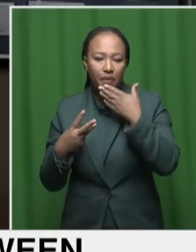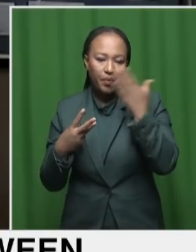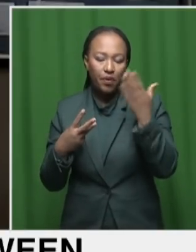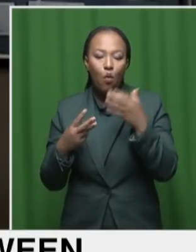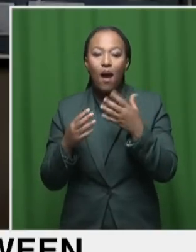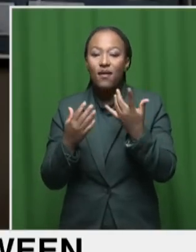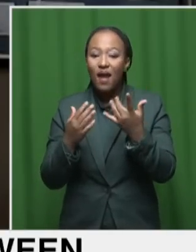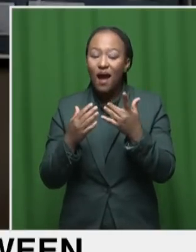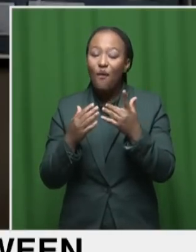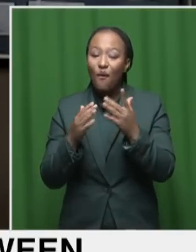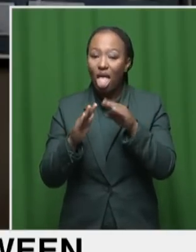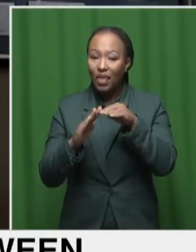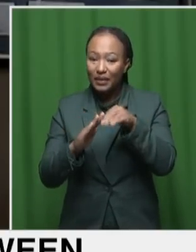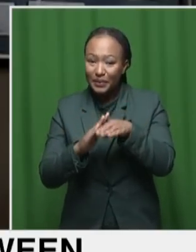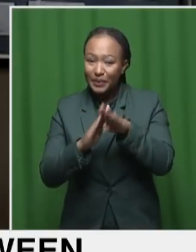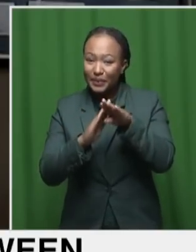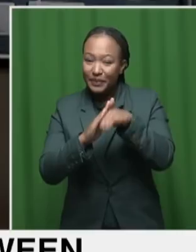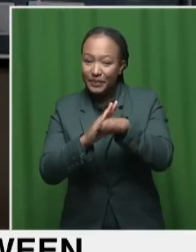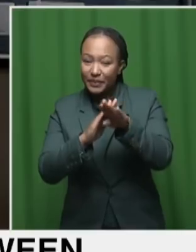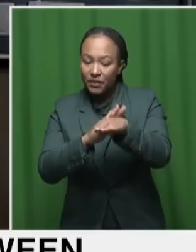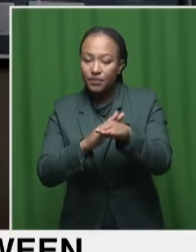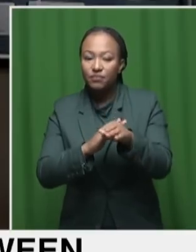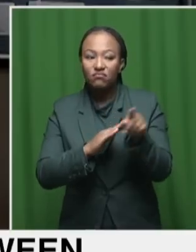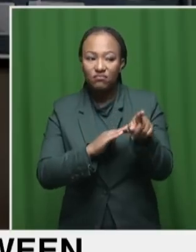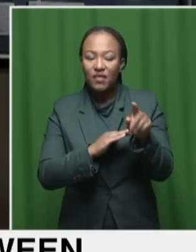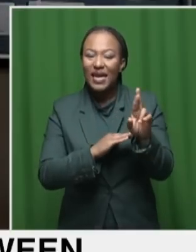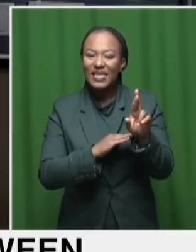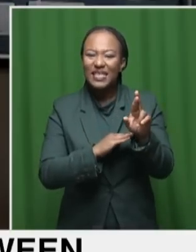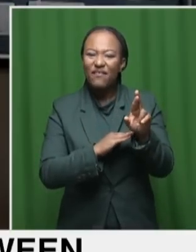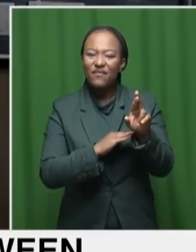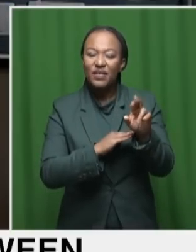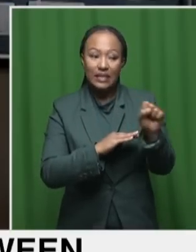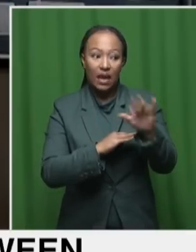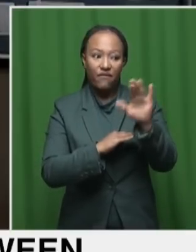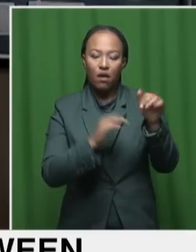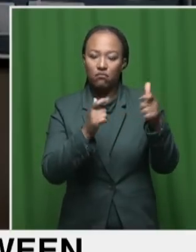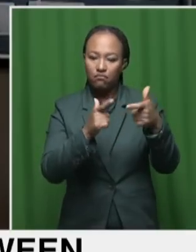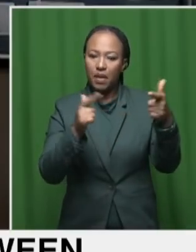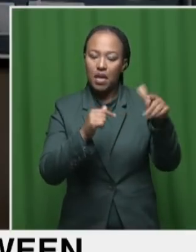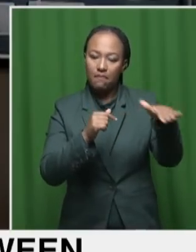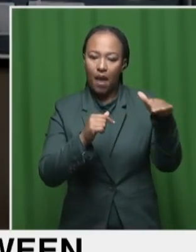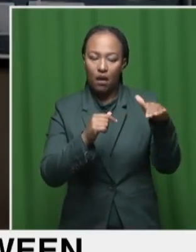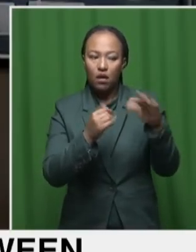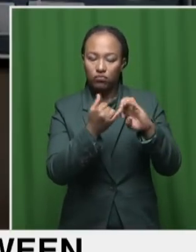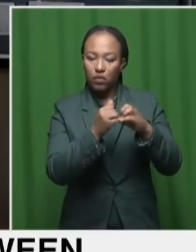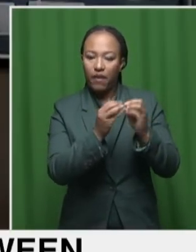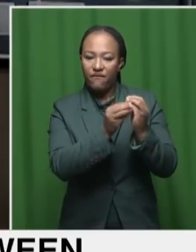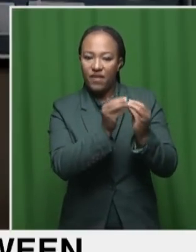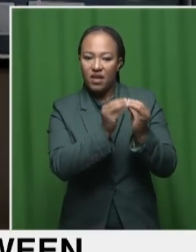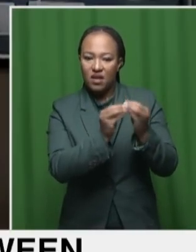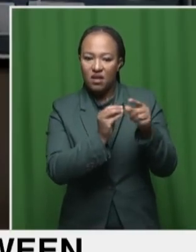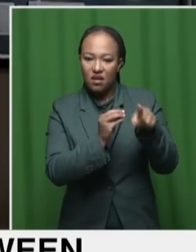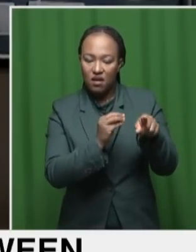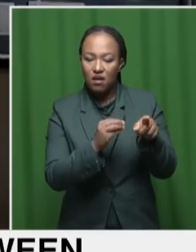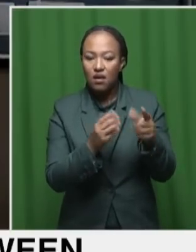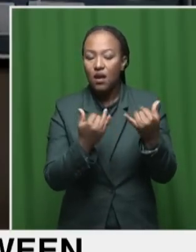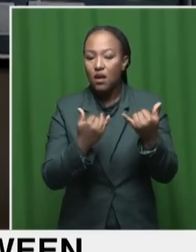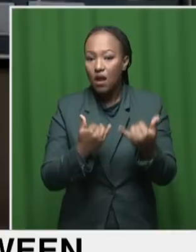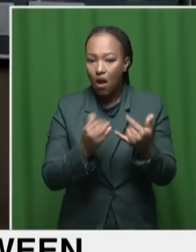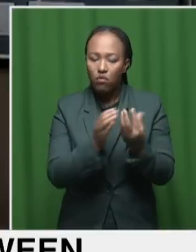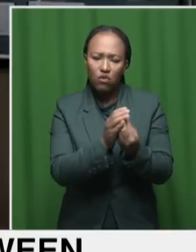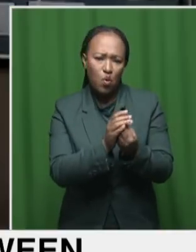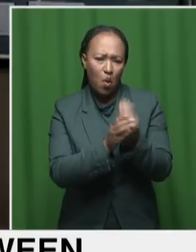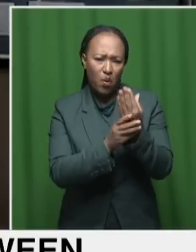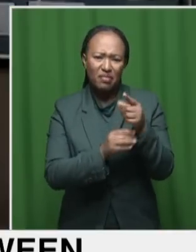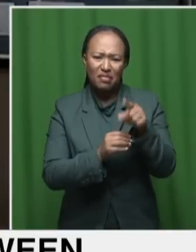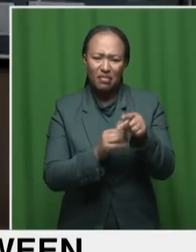of inflation. And the Reserve Bank is trying to fix that. So I would argue that the reason why we don't have enough economic growth in South Africa is